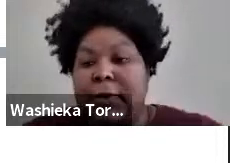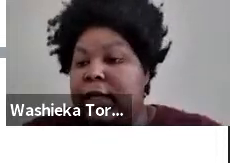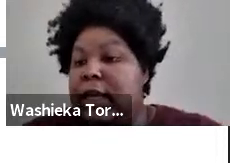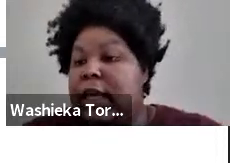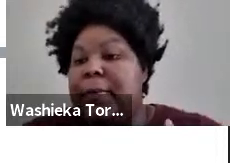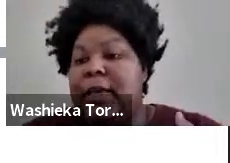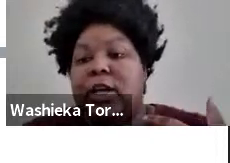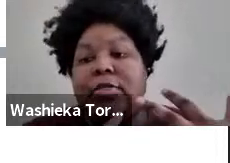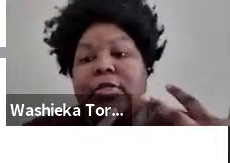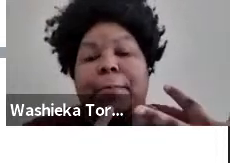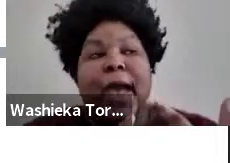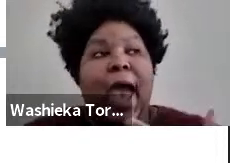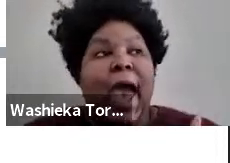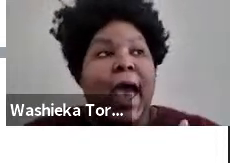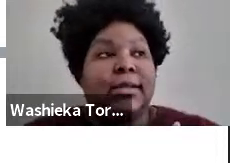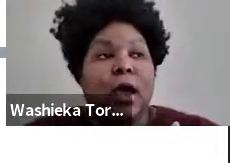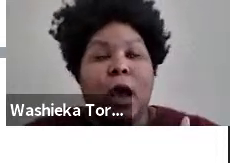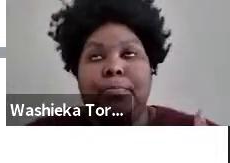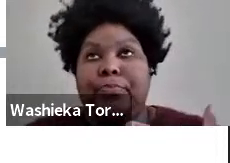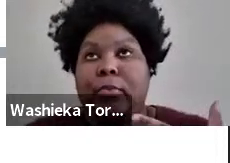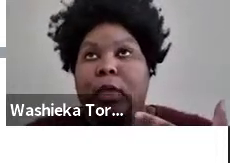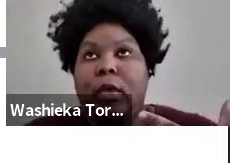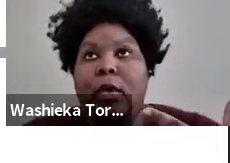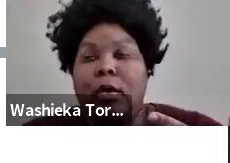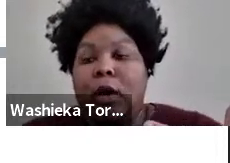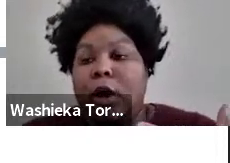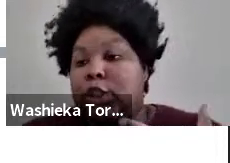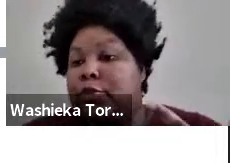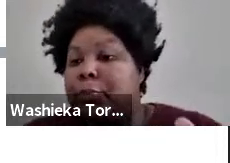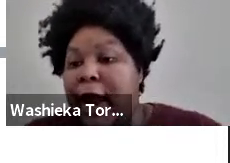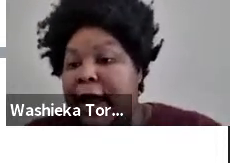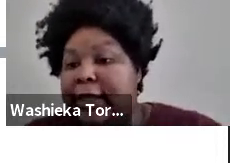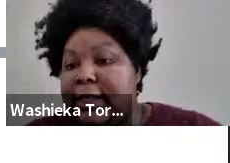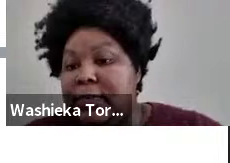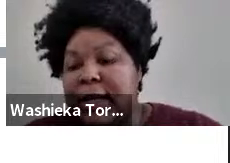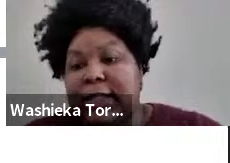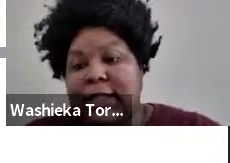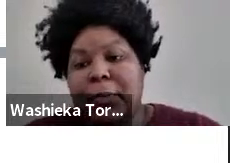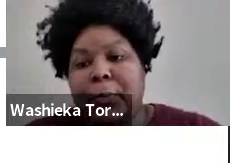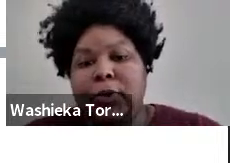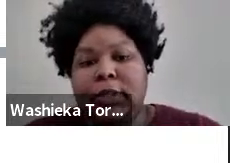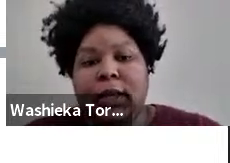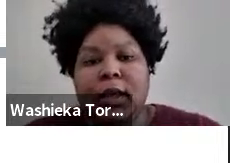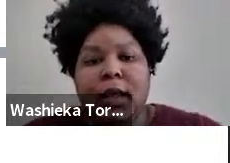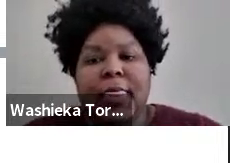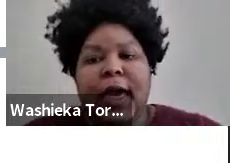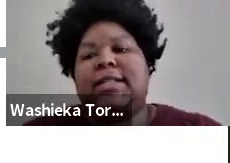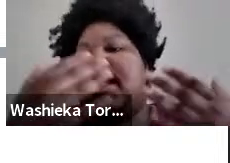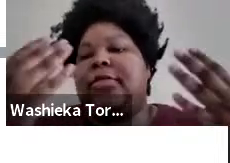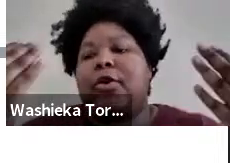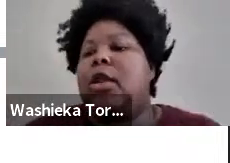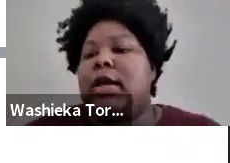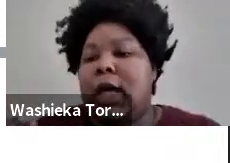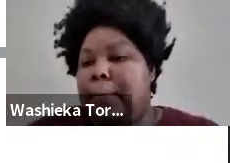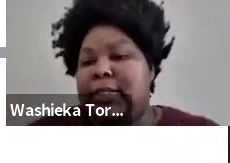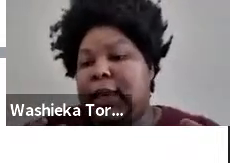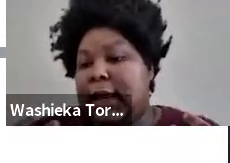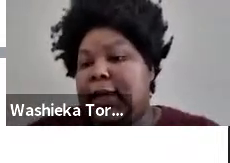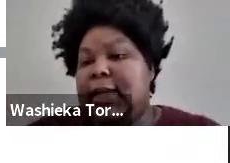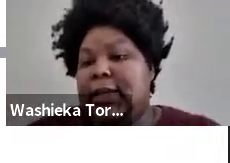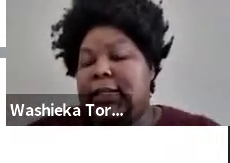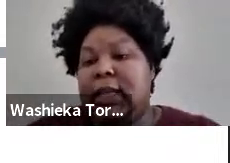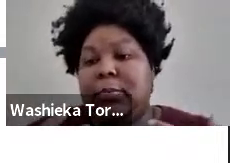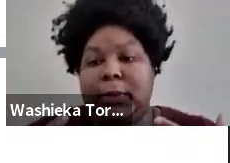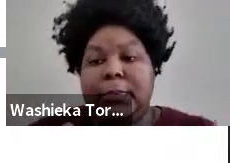based on disability, based on their past cultural practices? Because a disabled person, that is not their